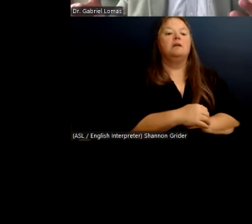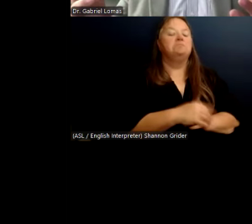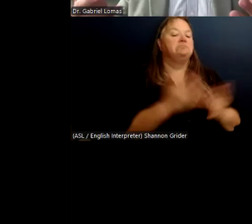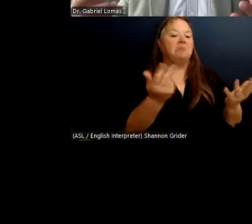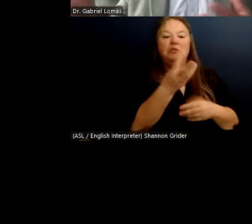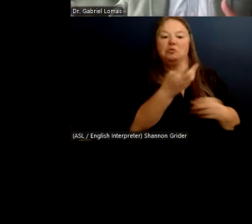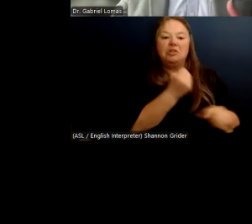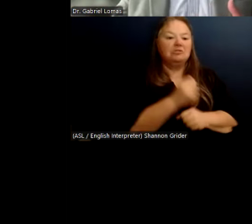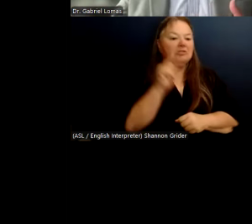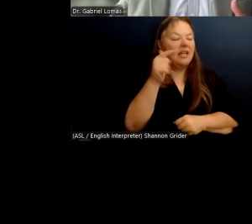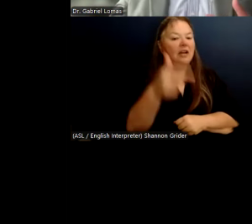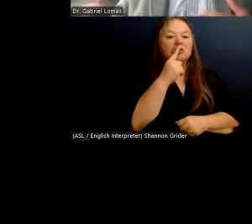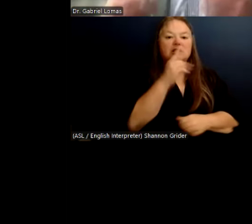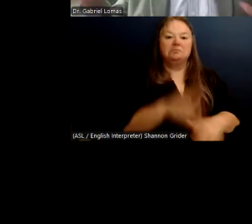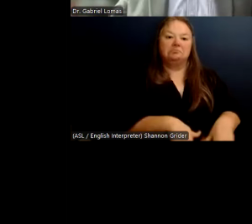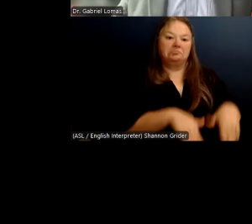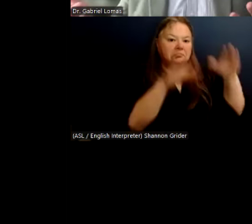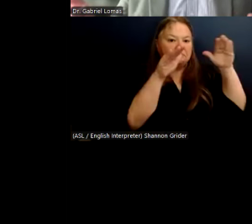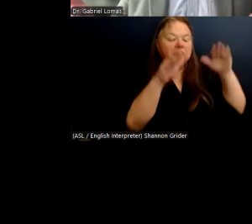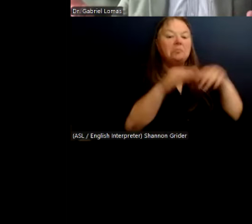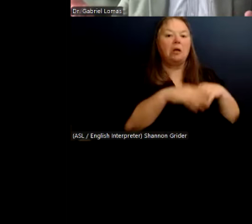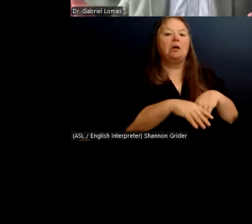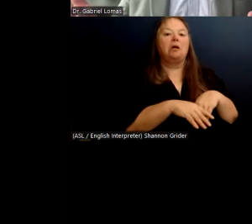years, she's raised enough money to bring her son, and